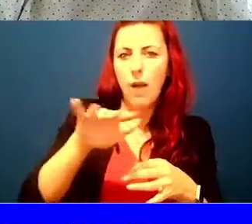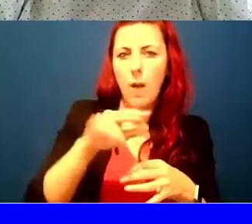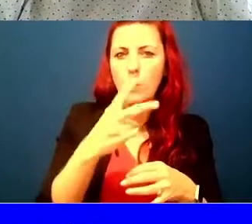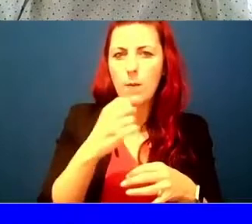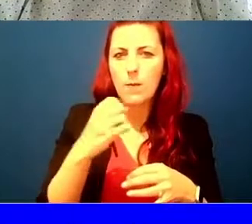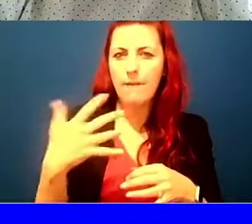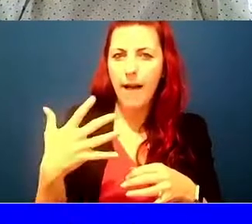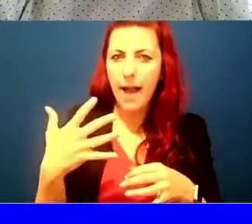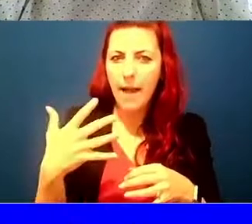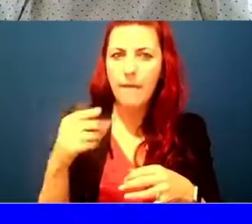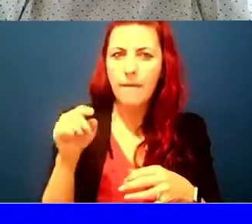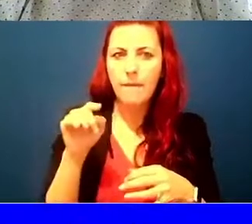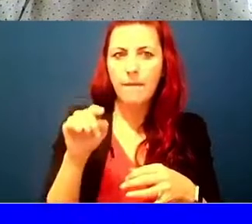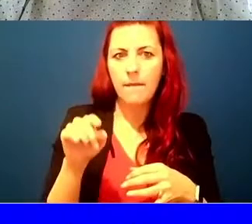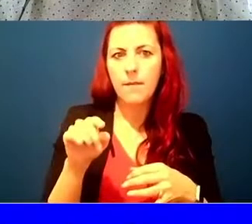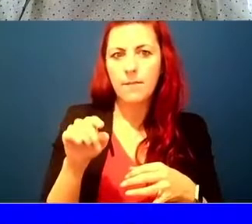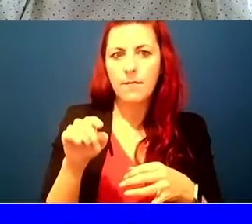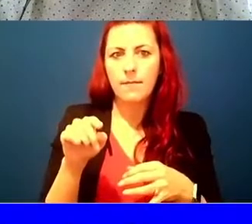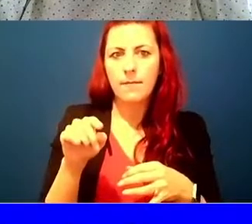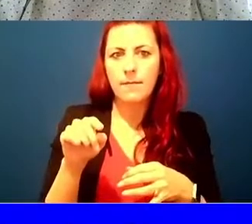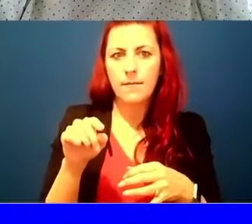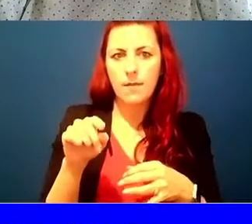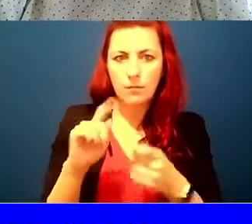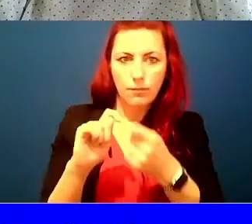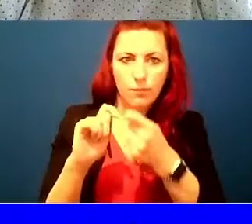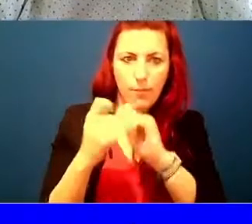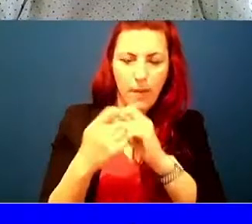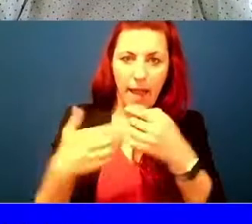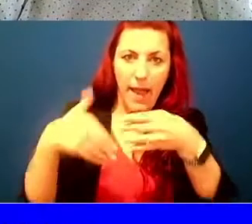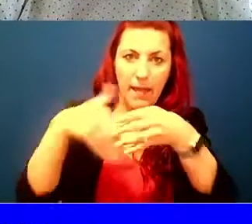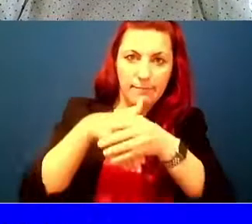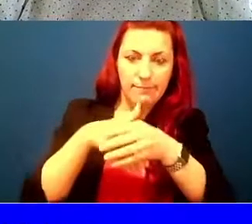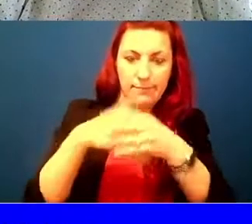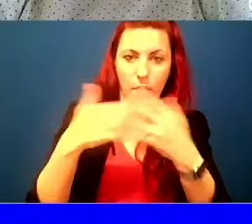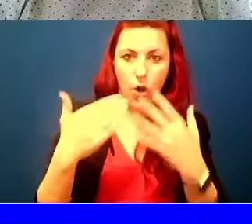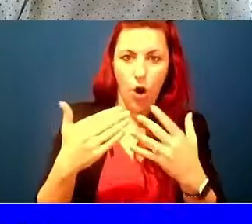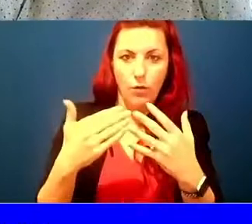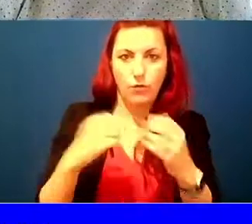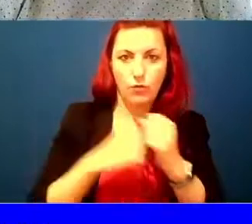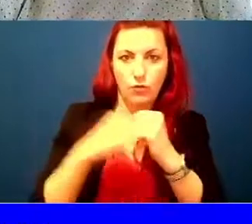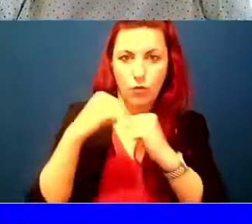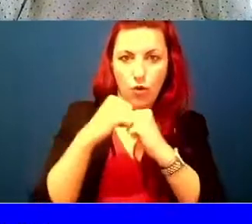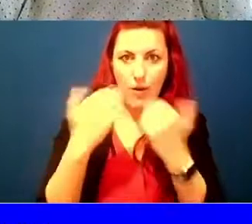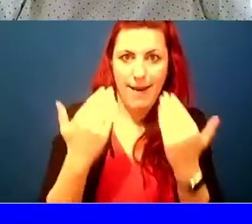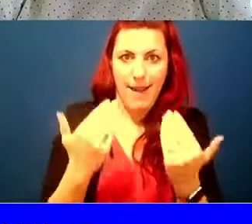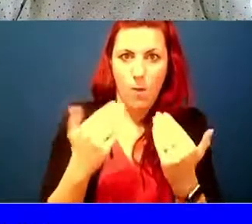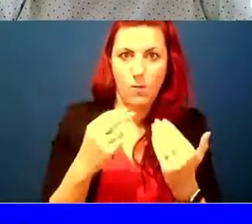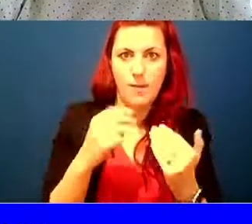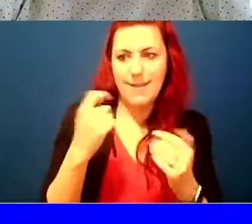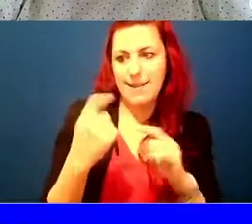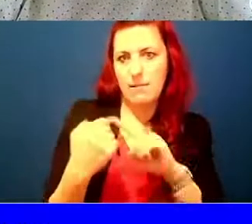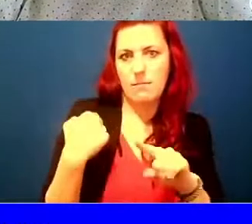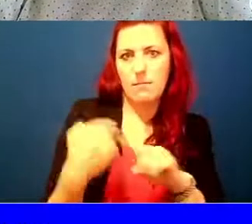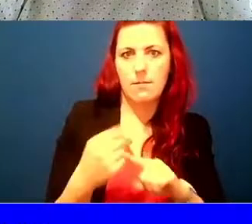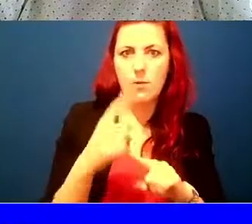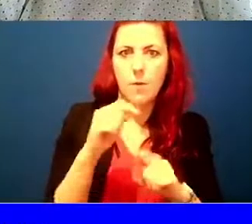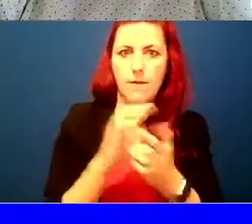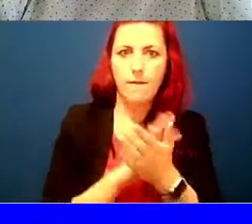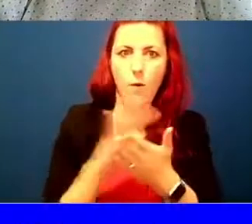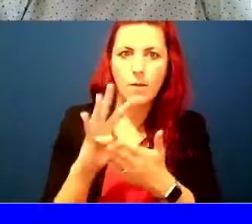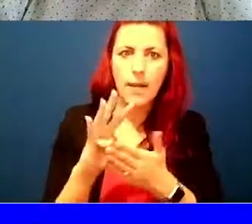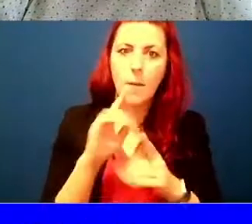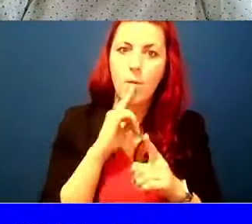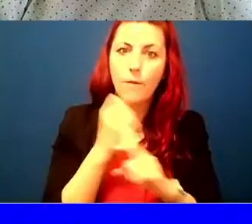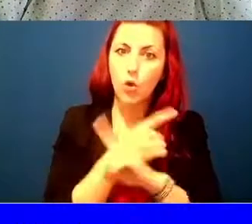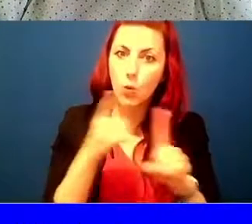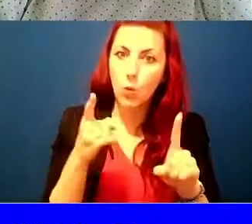2005 in a variety of forms, but we've been in our current structure since 2014. For the audience today, I suppose what's important